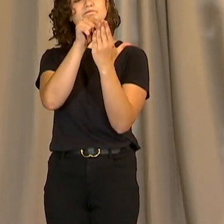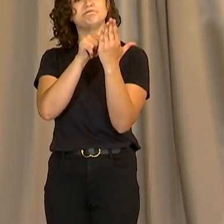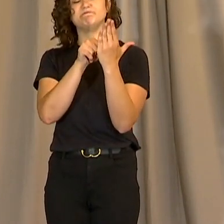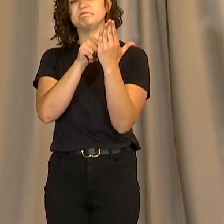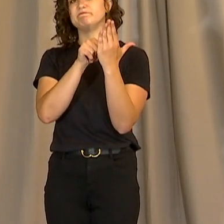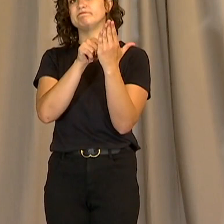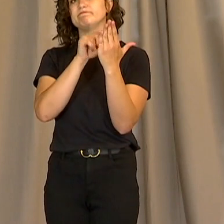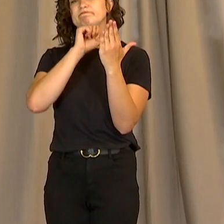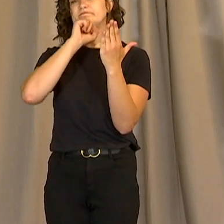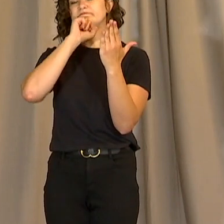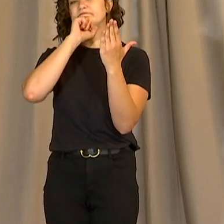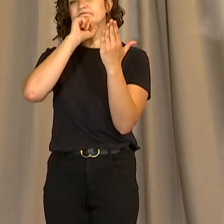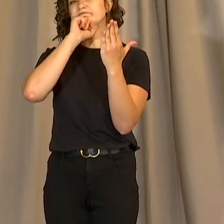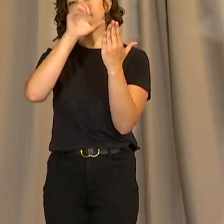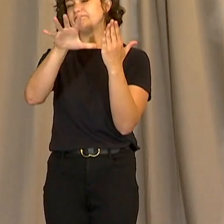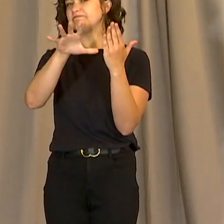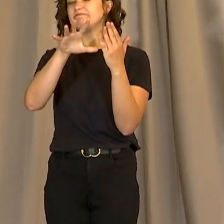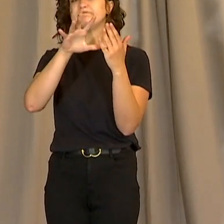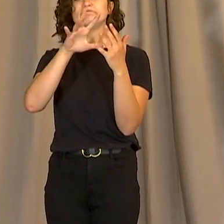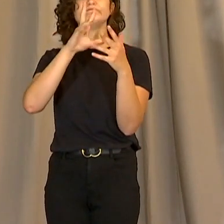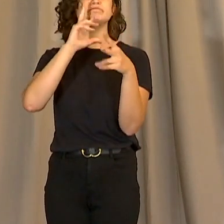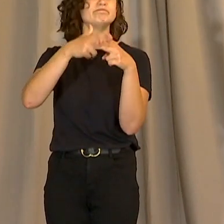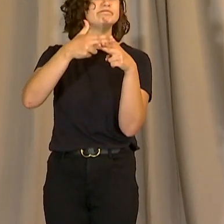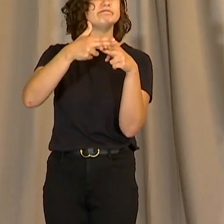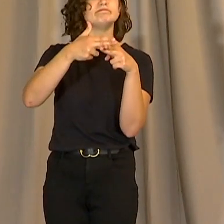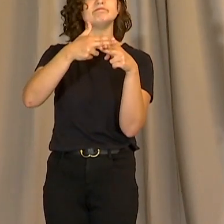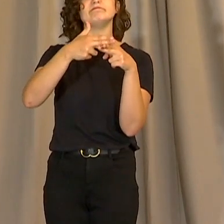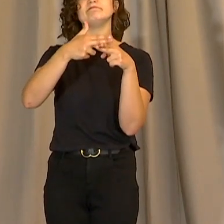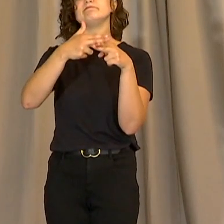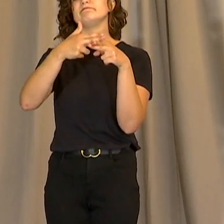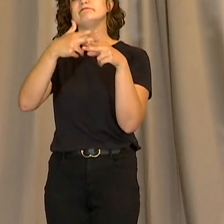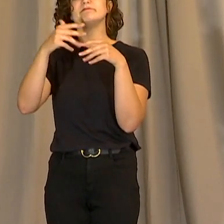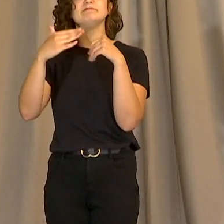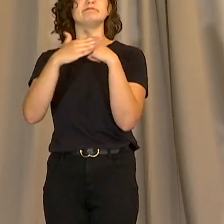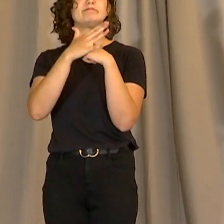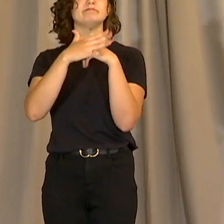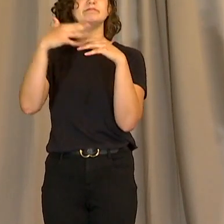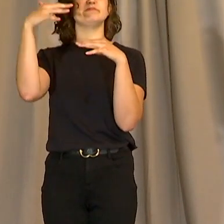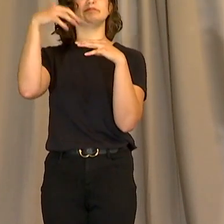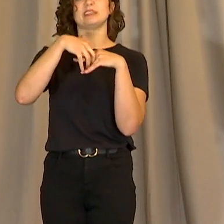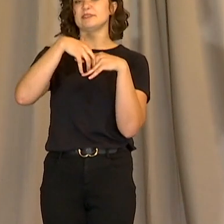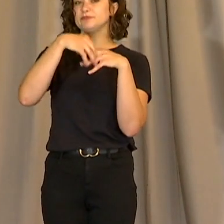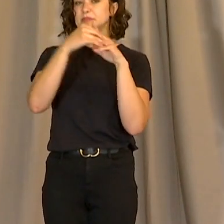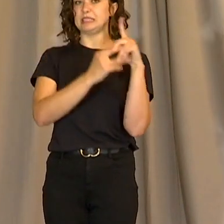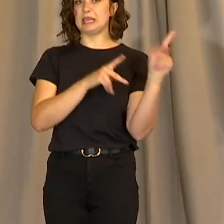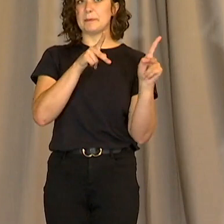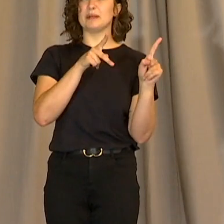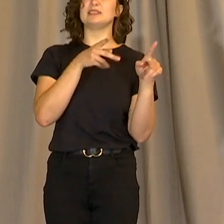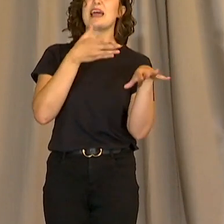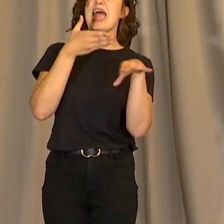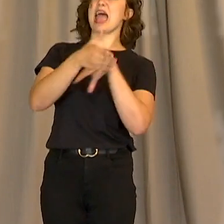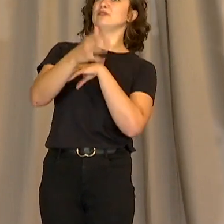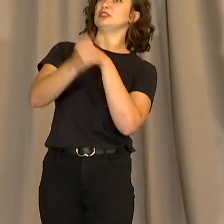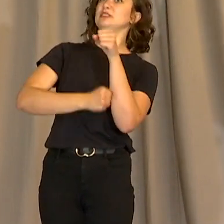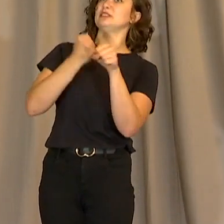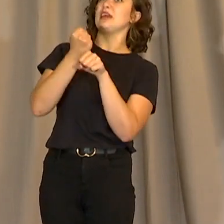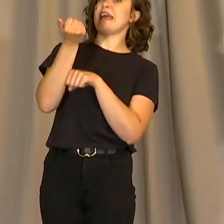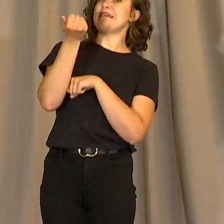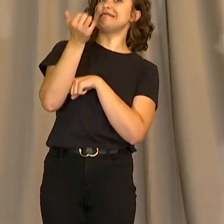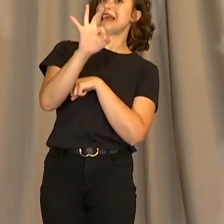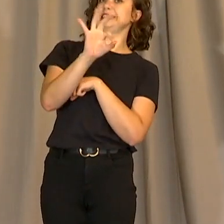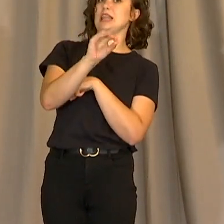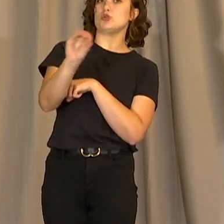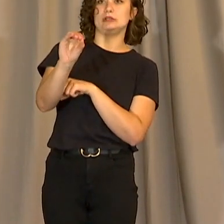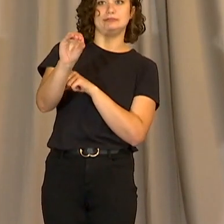any reference or representation of Native Indigenous people after 1900. So when a textbook